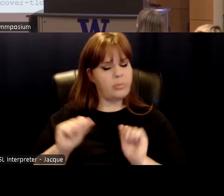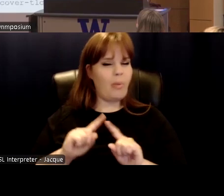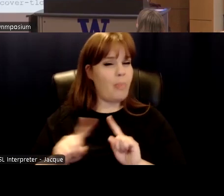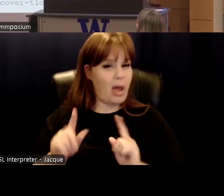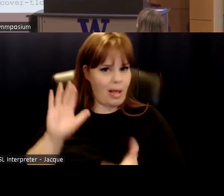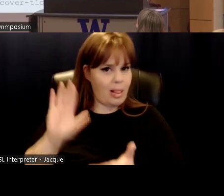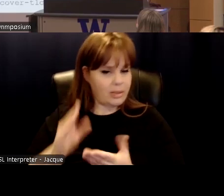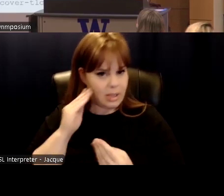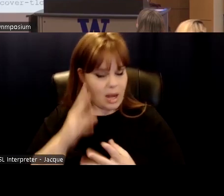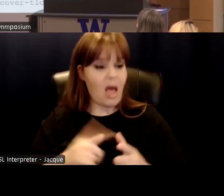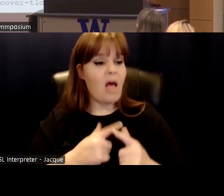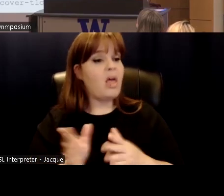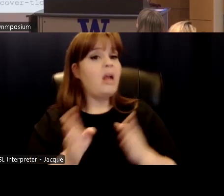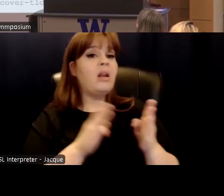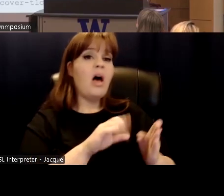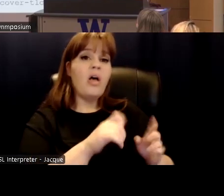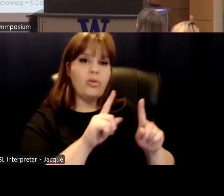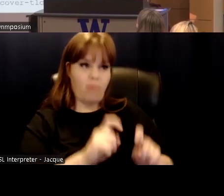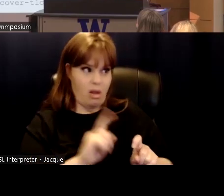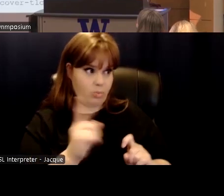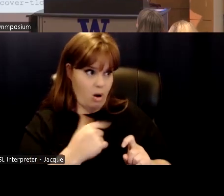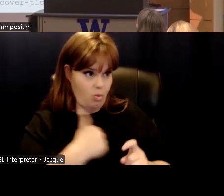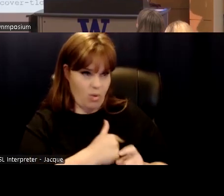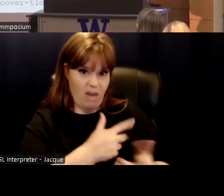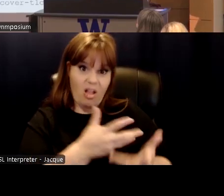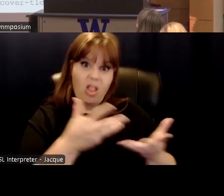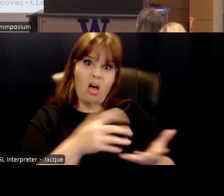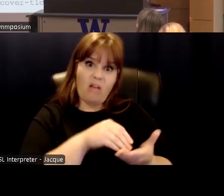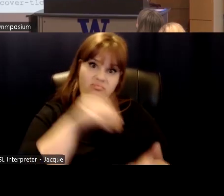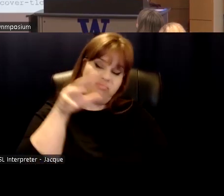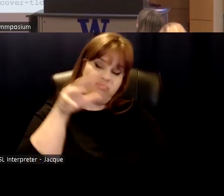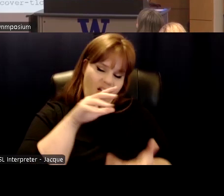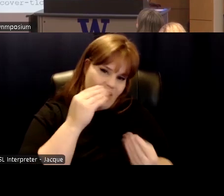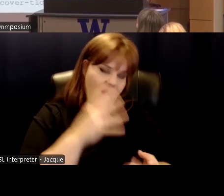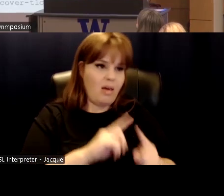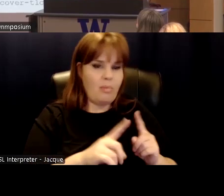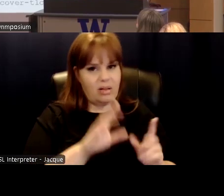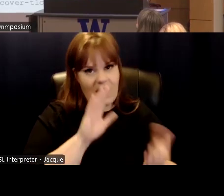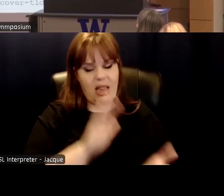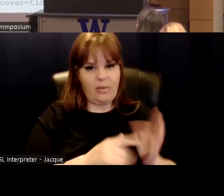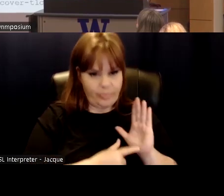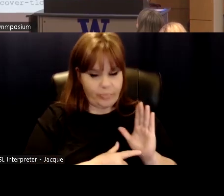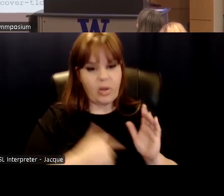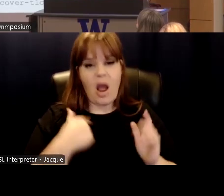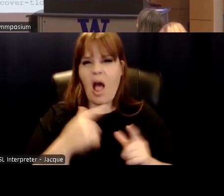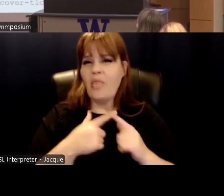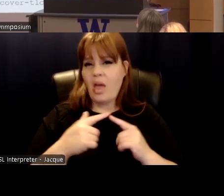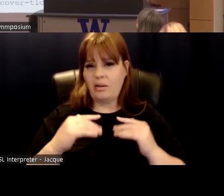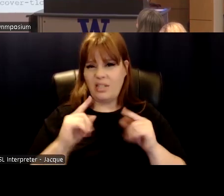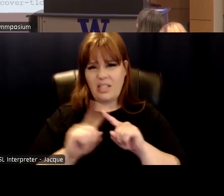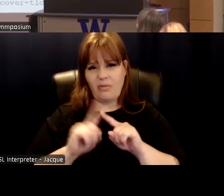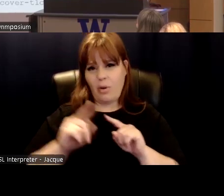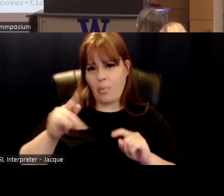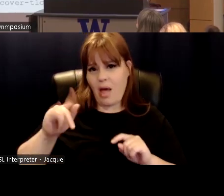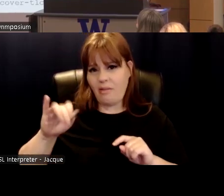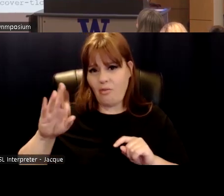those that have more data, we have more confidence in them, and have these be adaptive platform trials so we can trial multiple drugs against